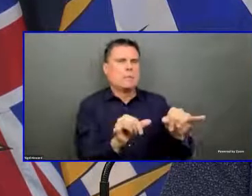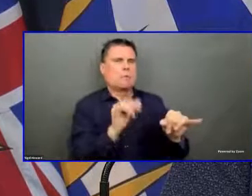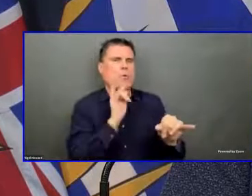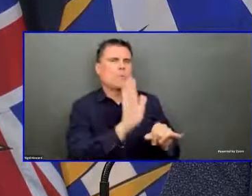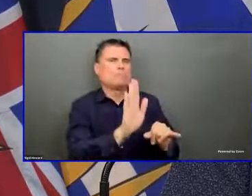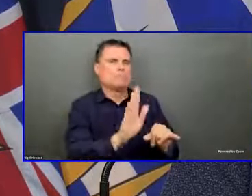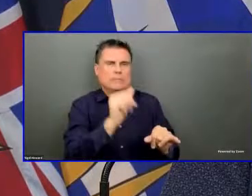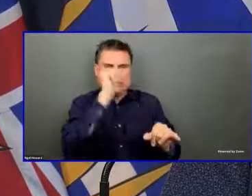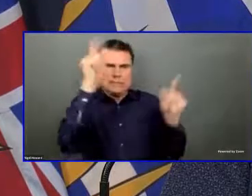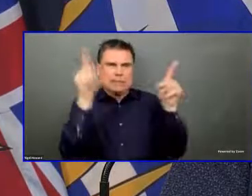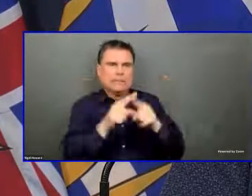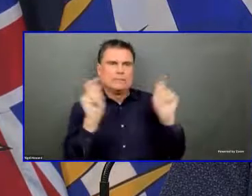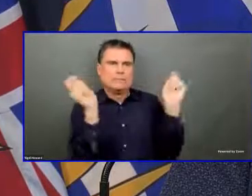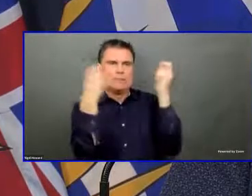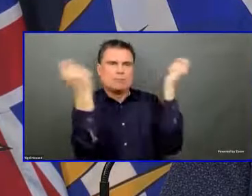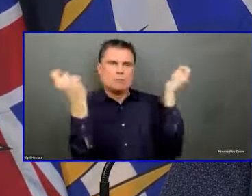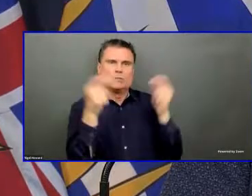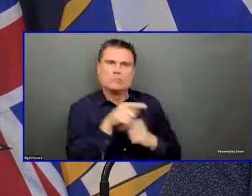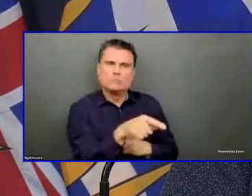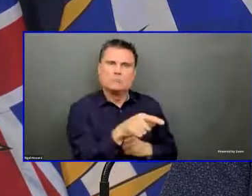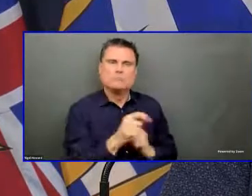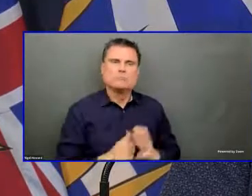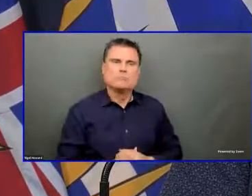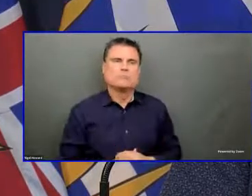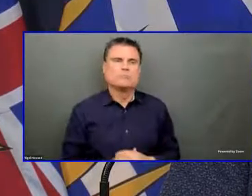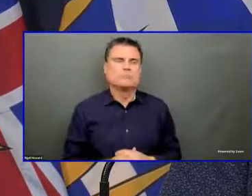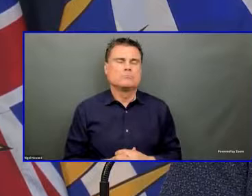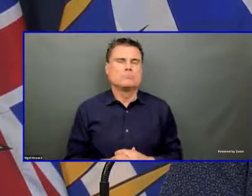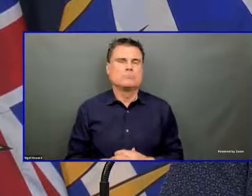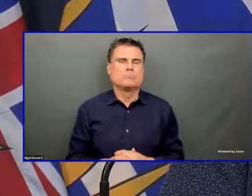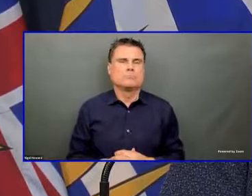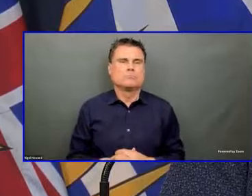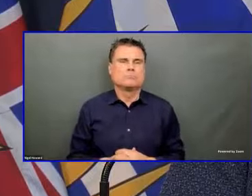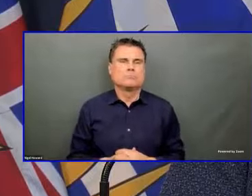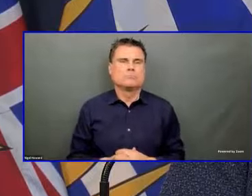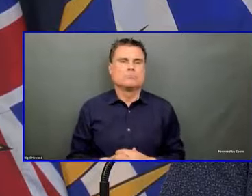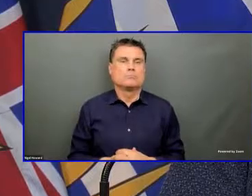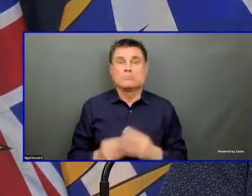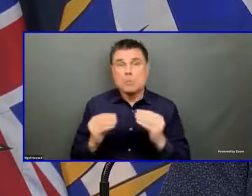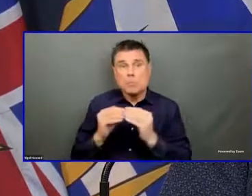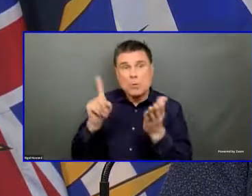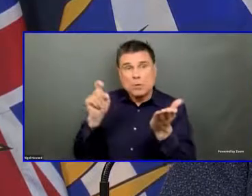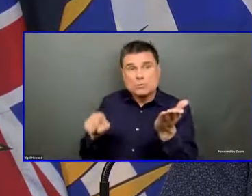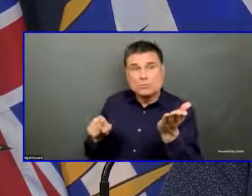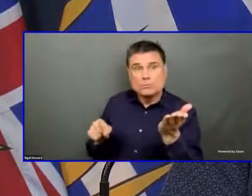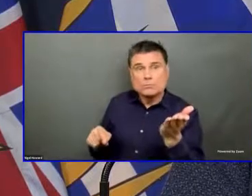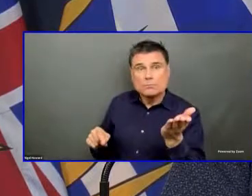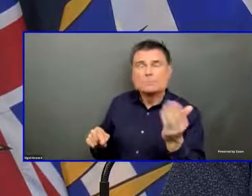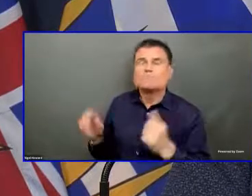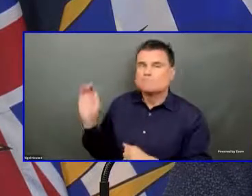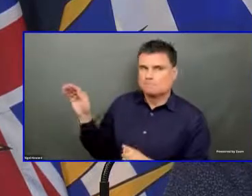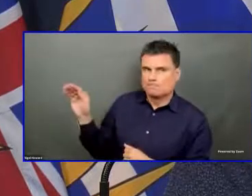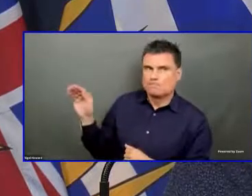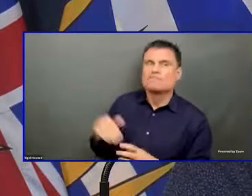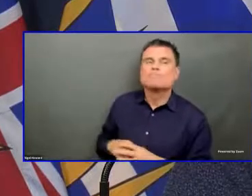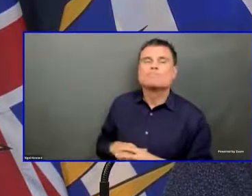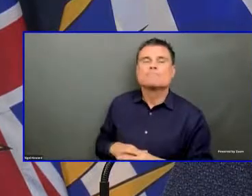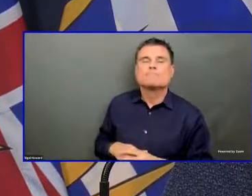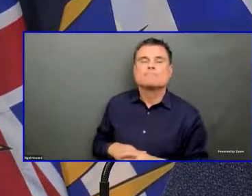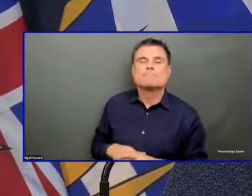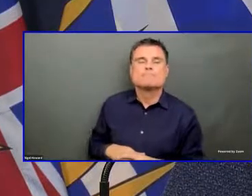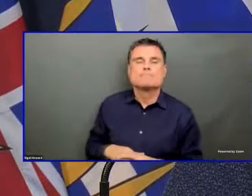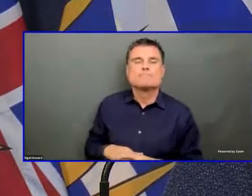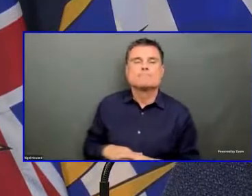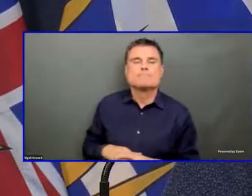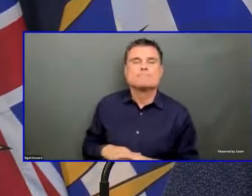follow-up? Yes, just given the magnitude of this event, I mean, we've got 500,000 people